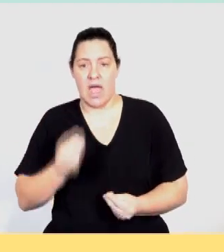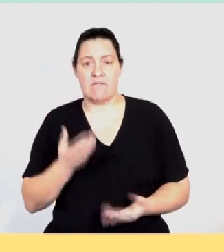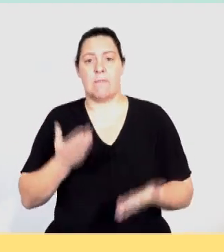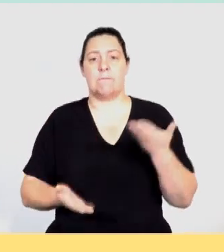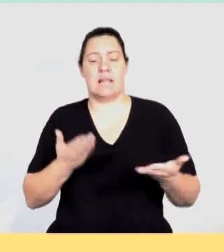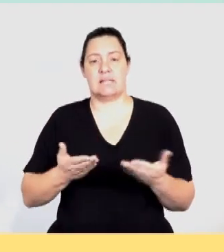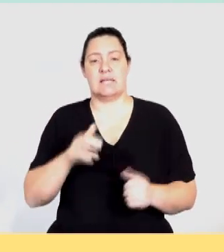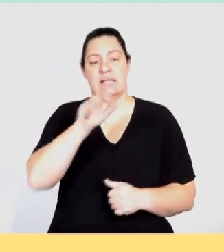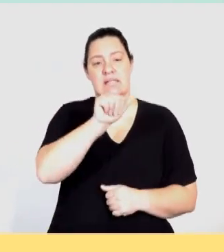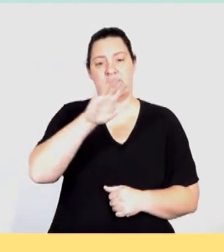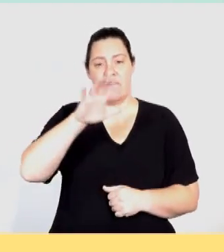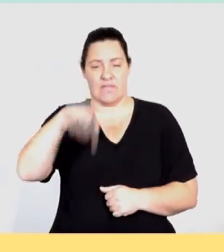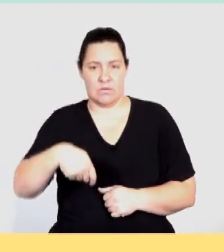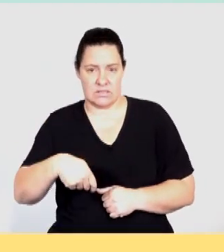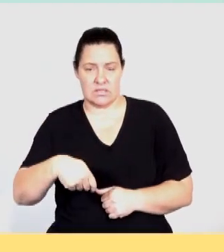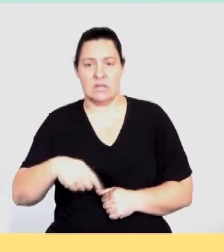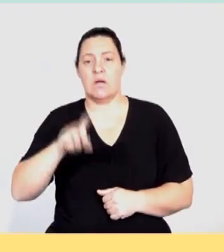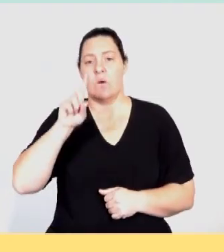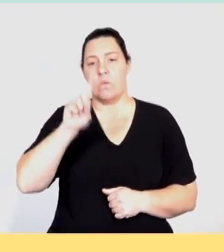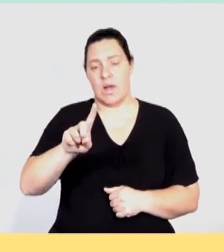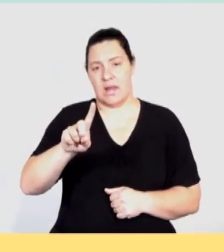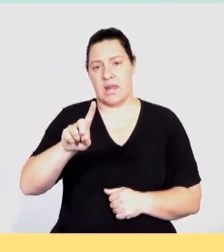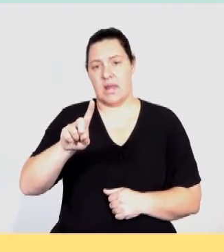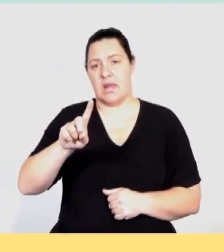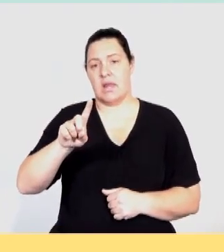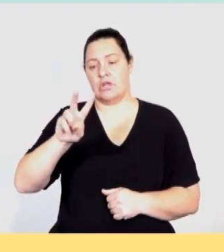you have a balance now of